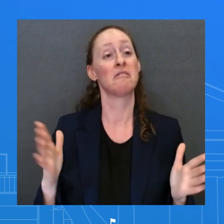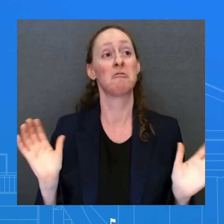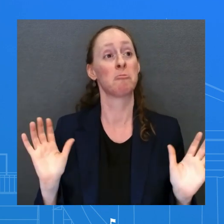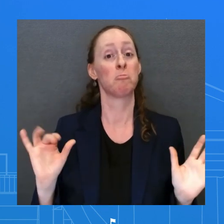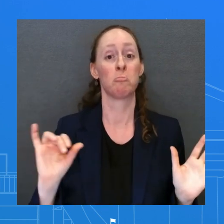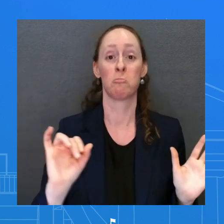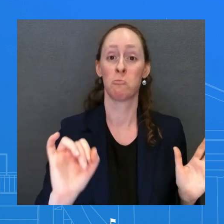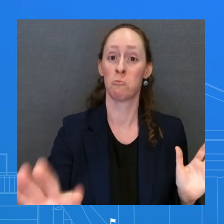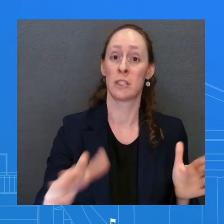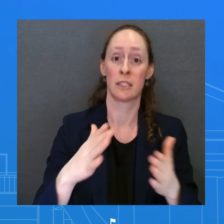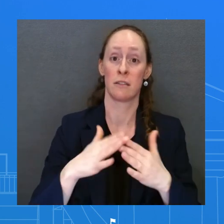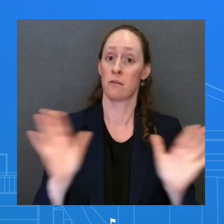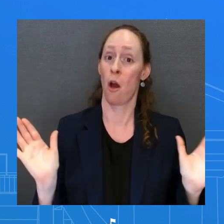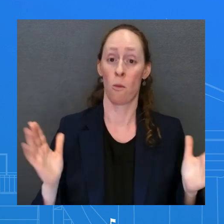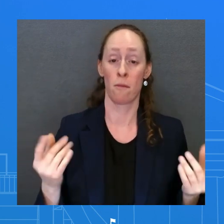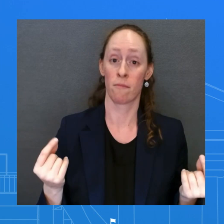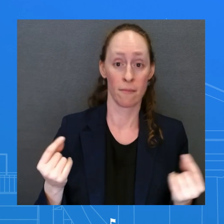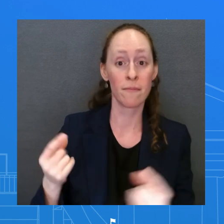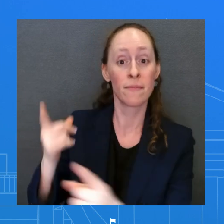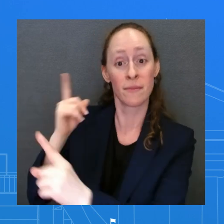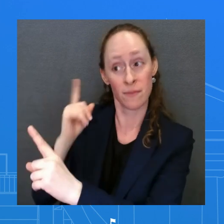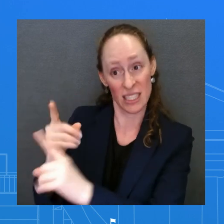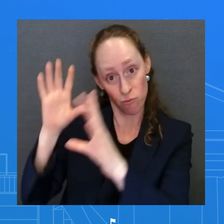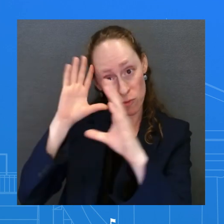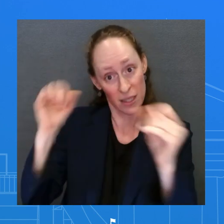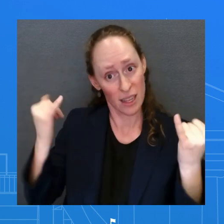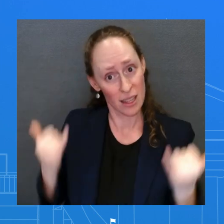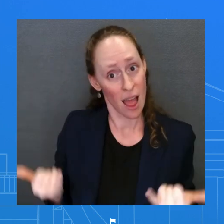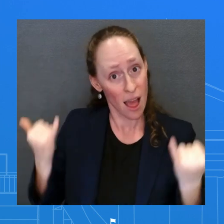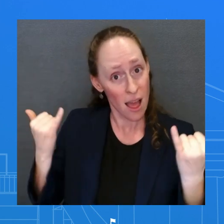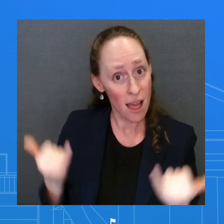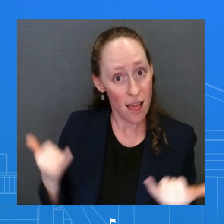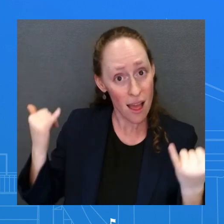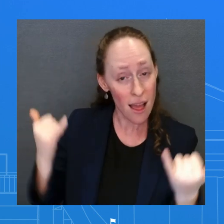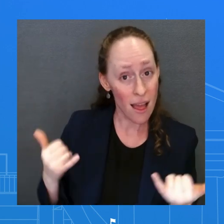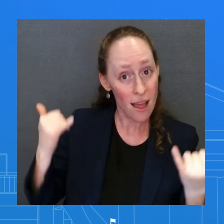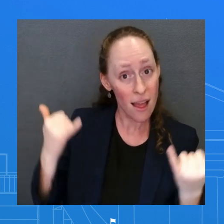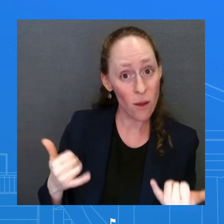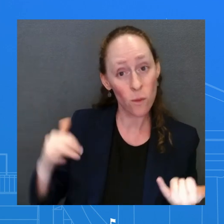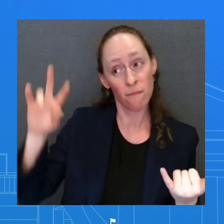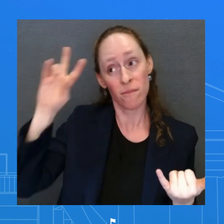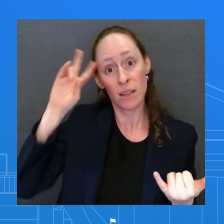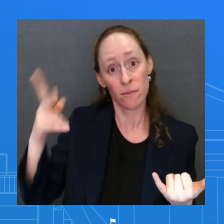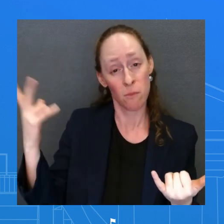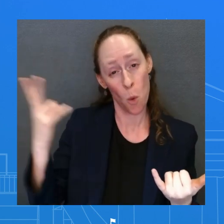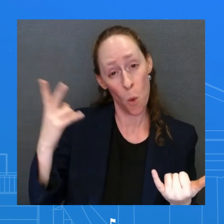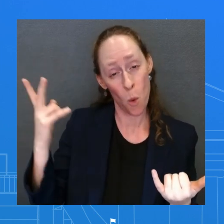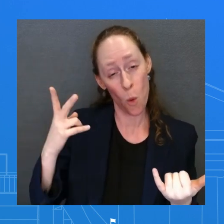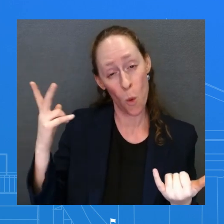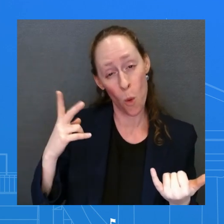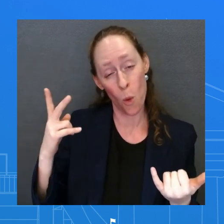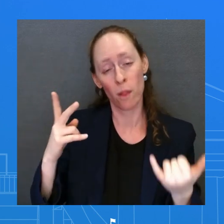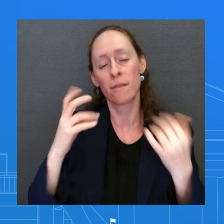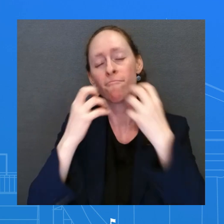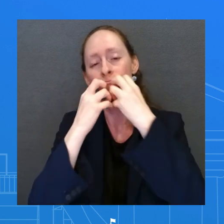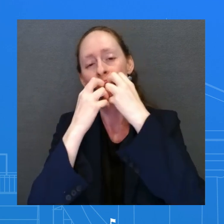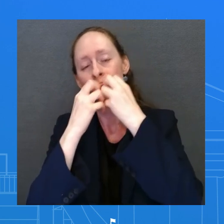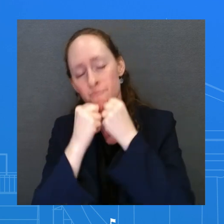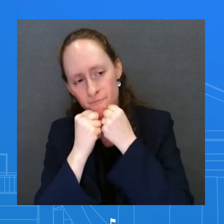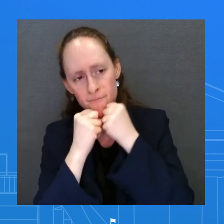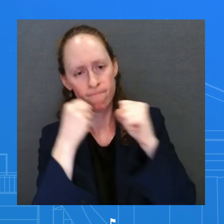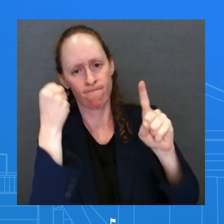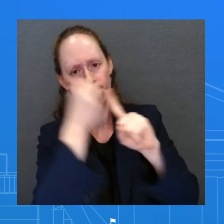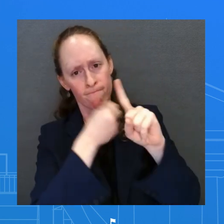fight for fundamental rights as we see it when it comes to reproductive rights, when it comes to having access and women being able to make a